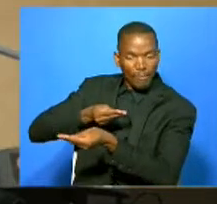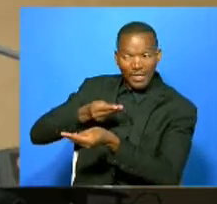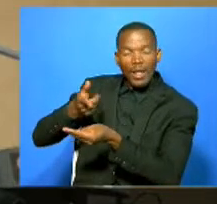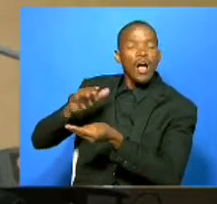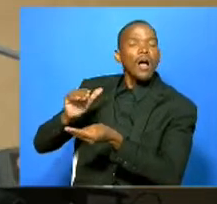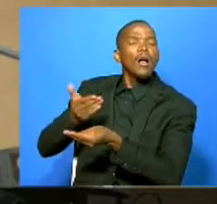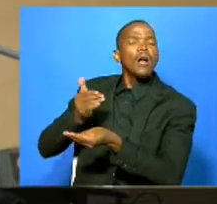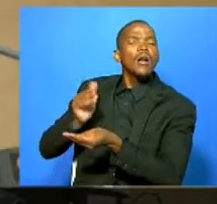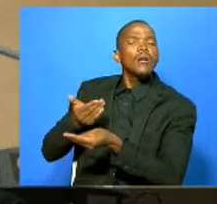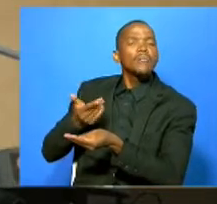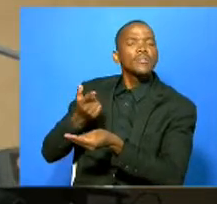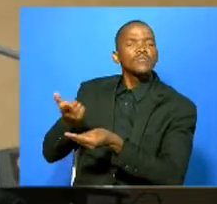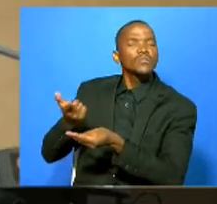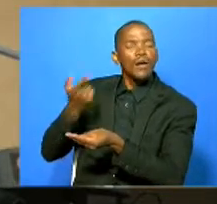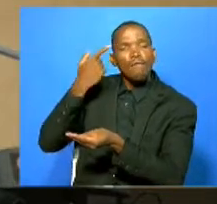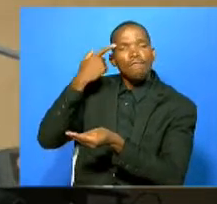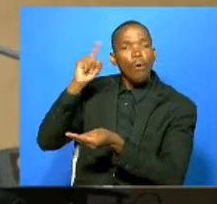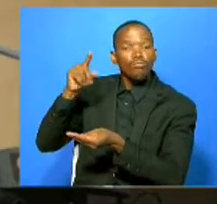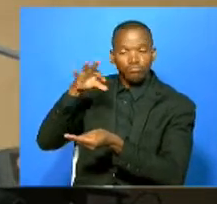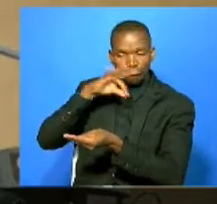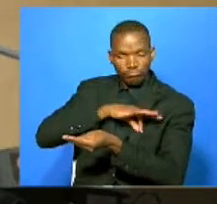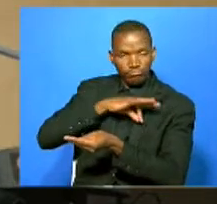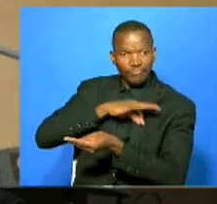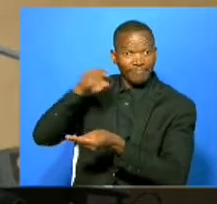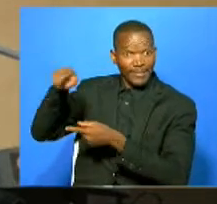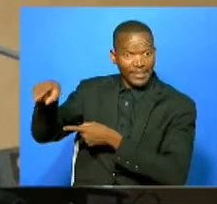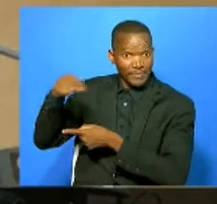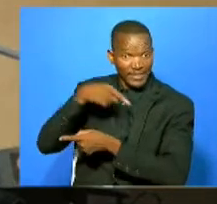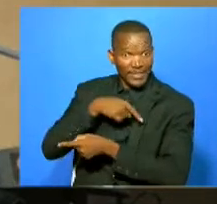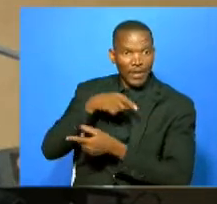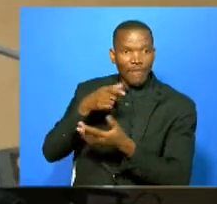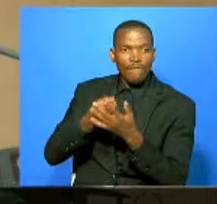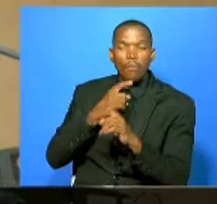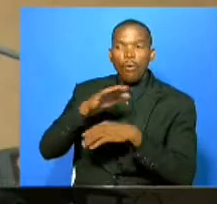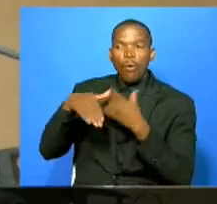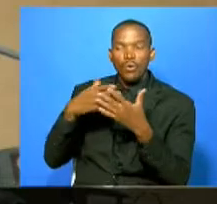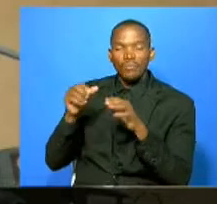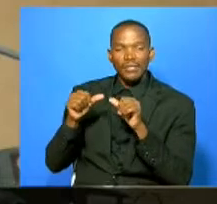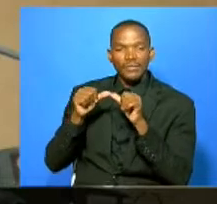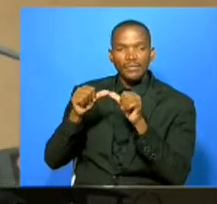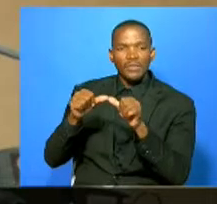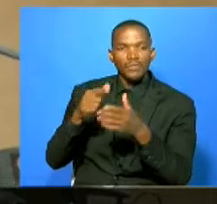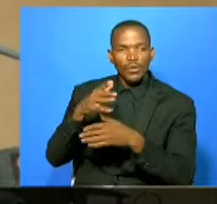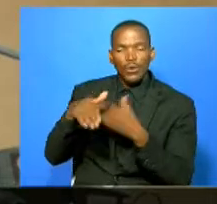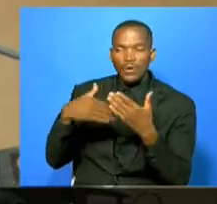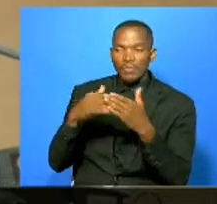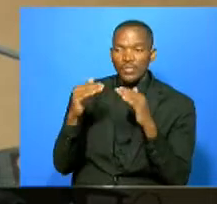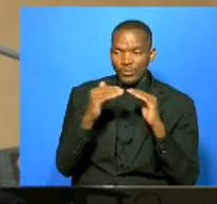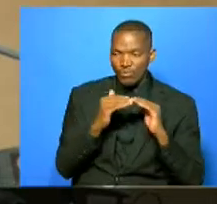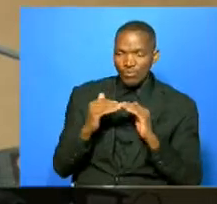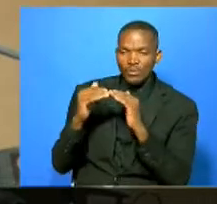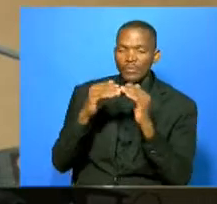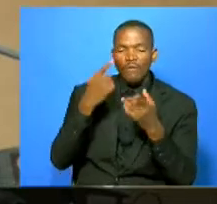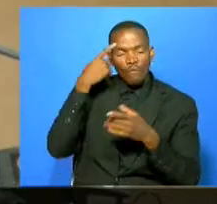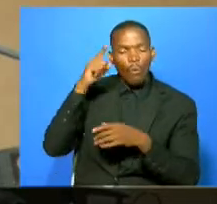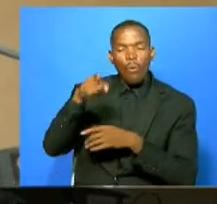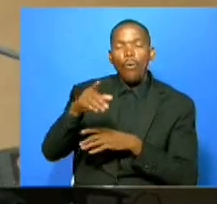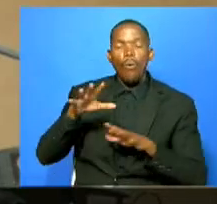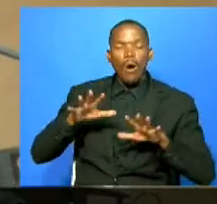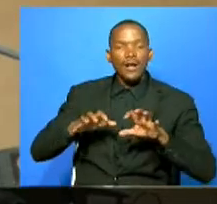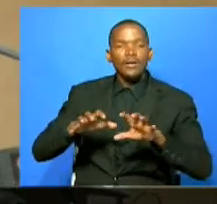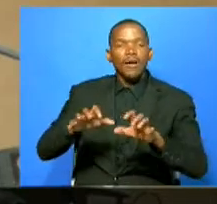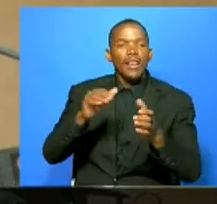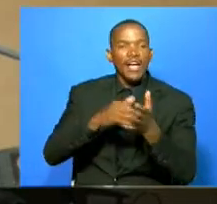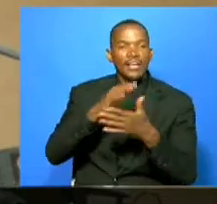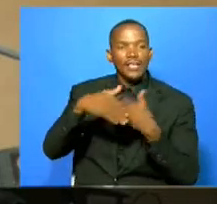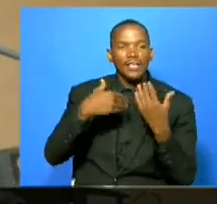to explore the benefits derived from sustainable utilization of our animal and